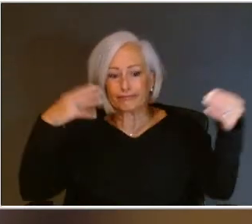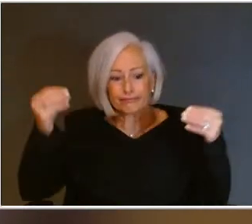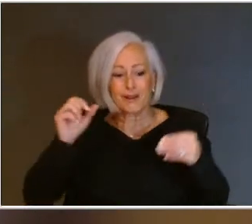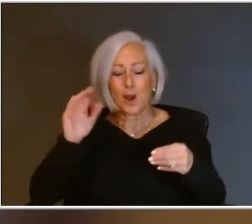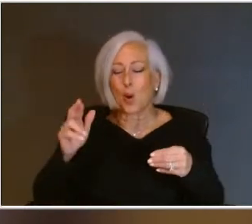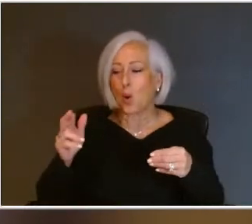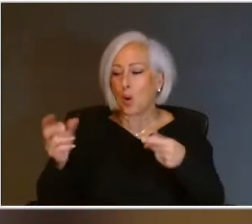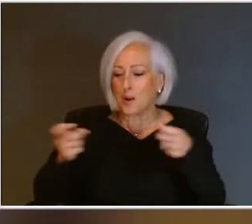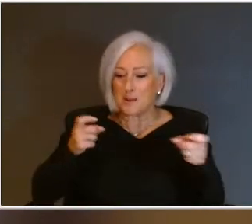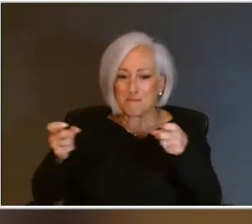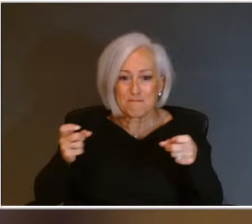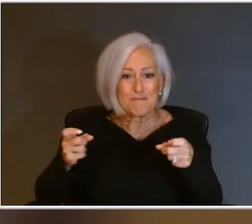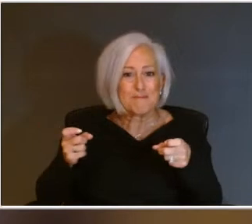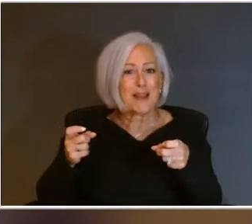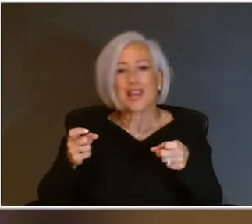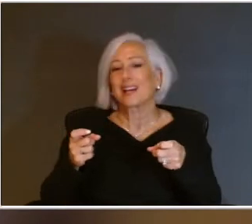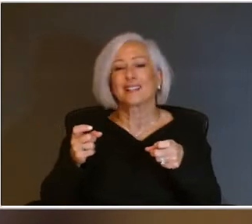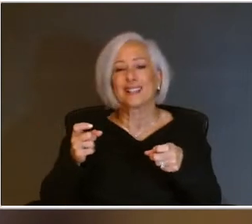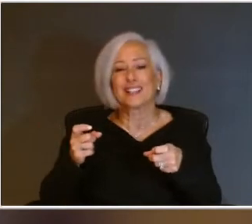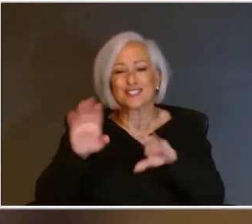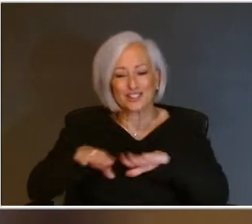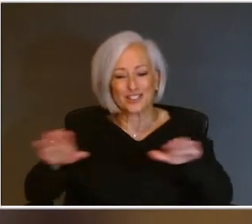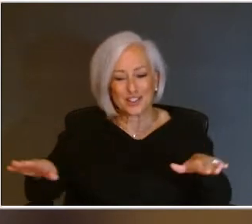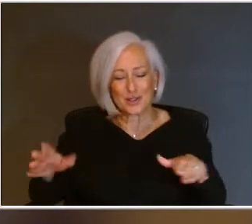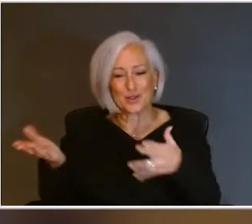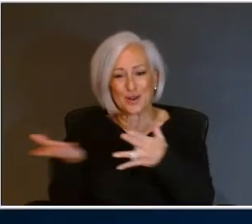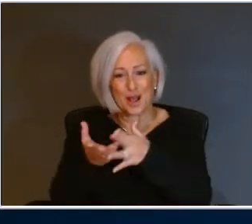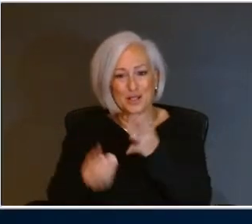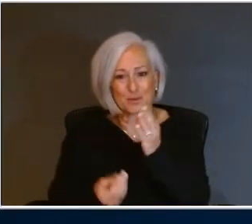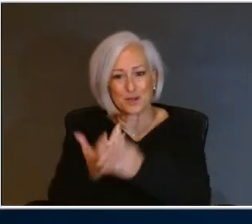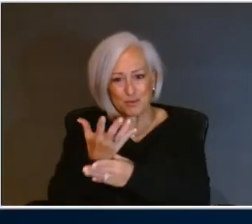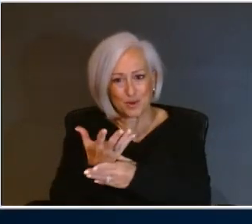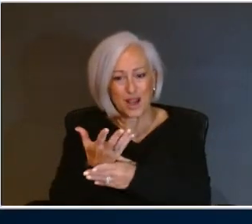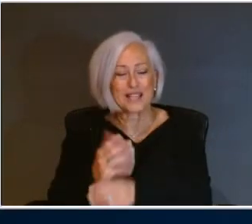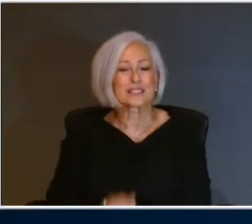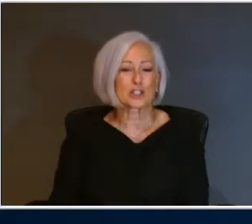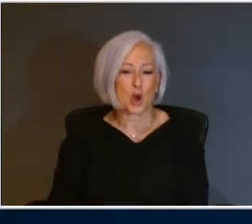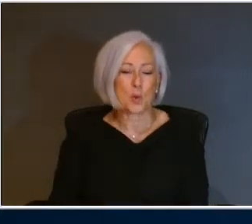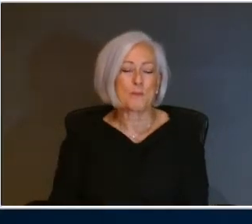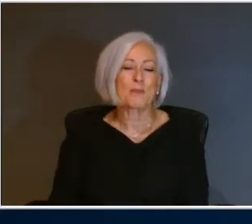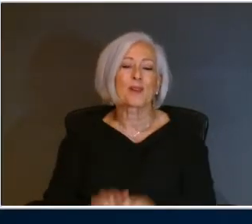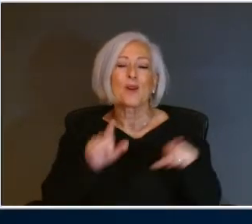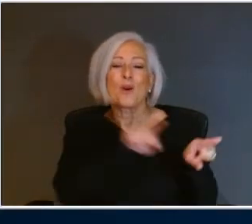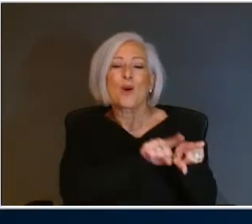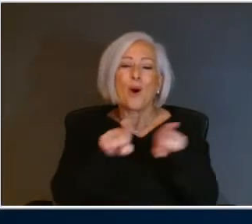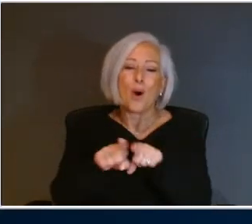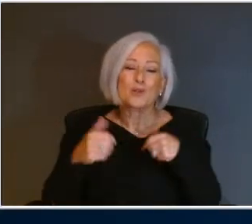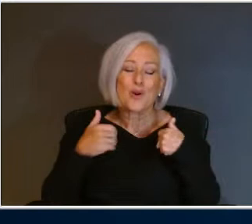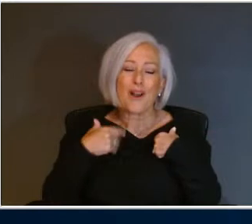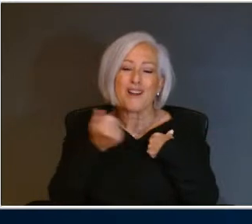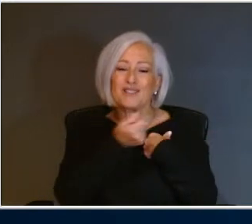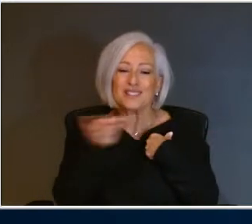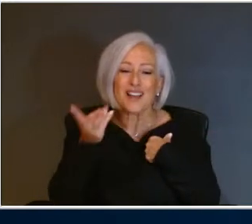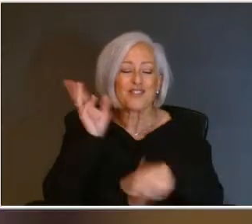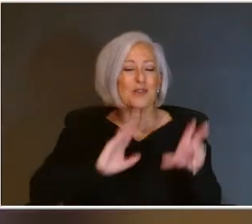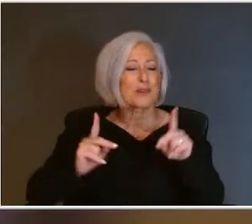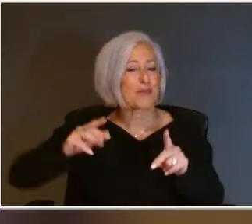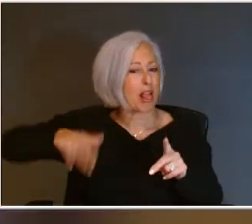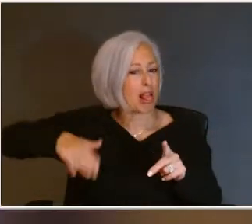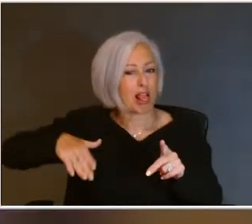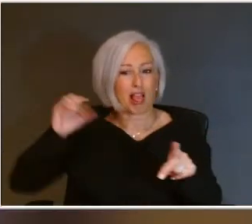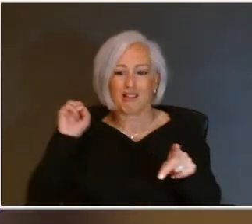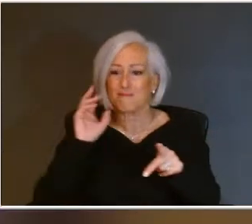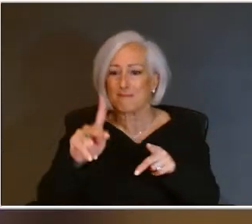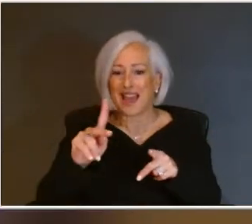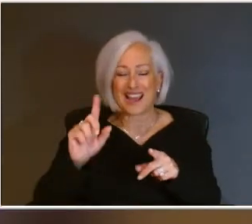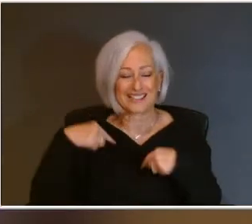spring break, or they're going on vacation and they're leaving town completely. We also have a whole bunch of donors that haven't returned since the onset of the